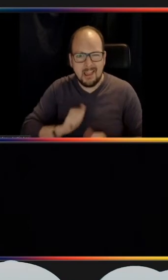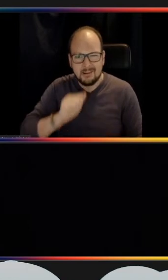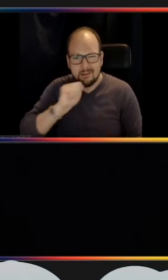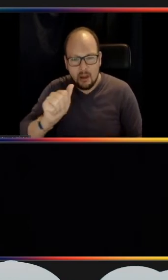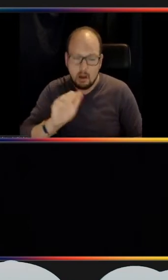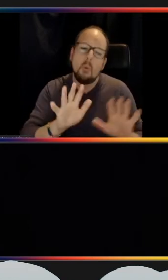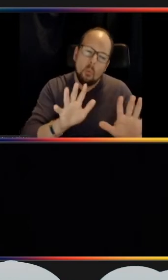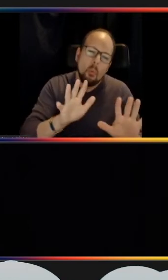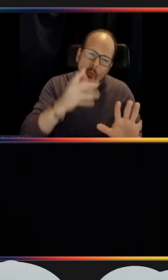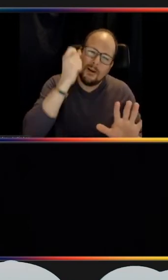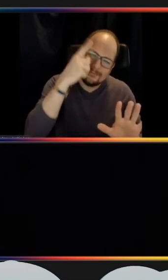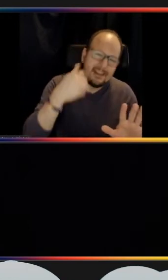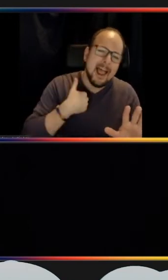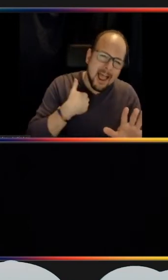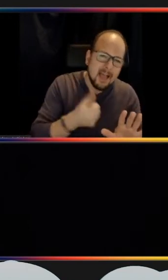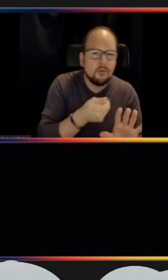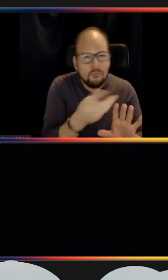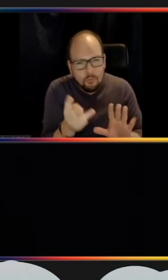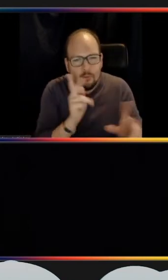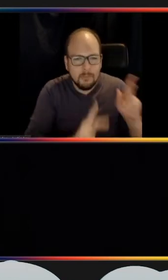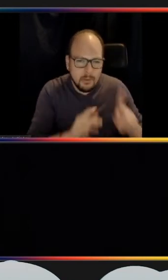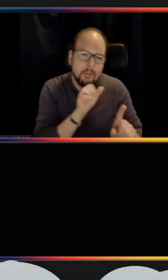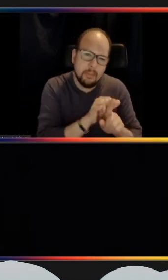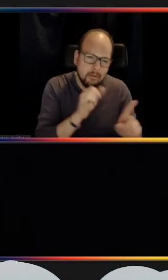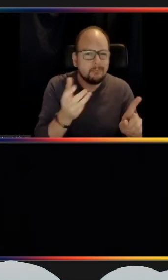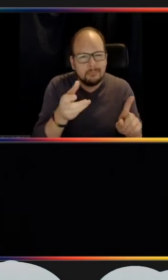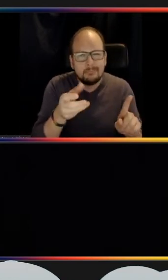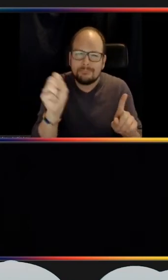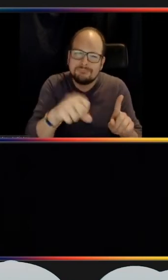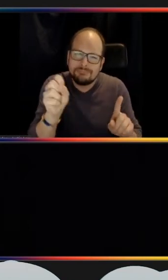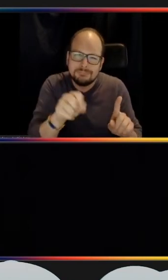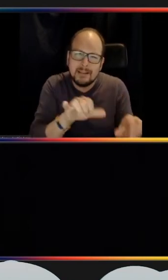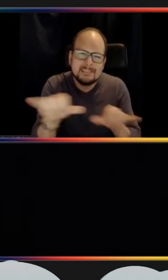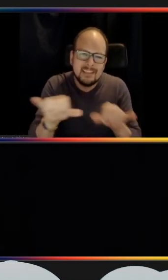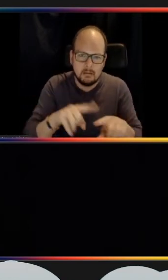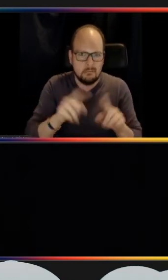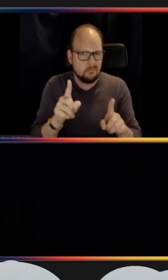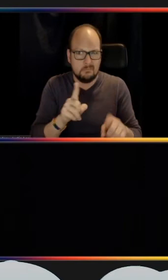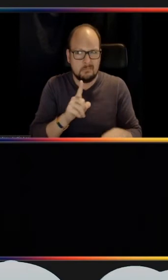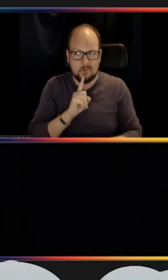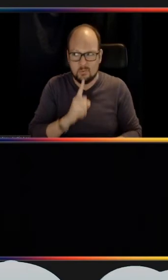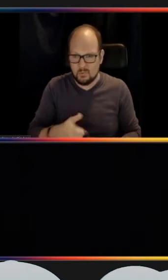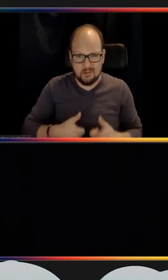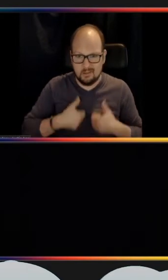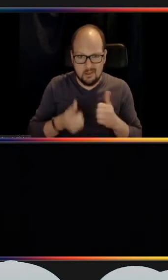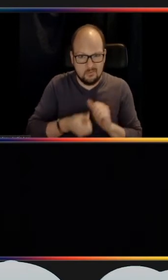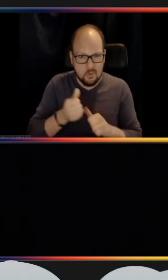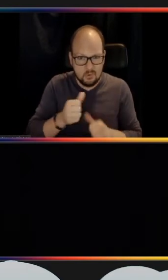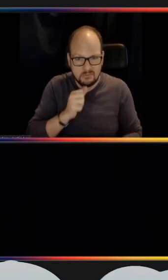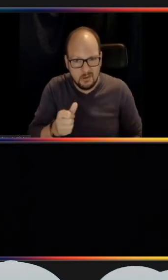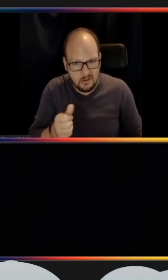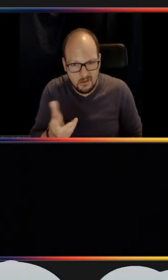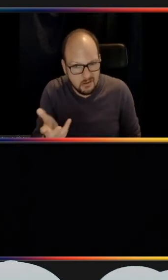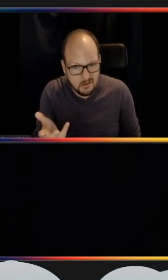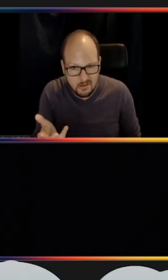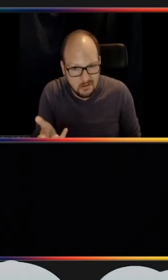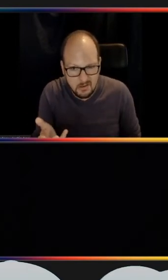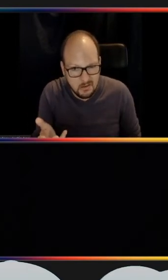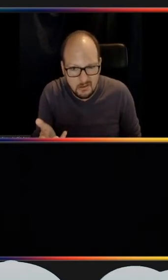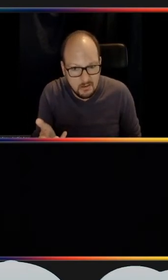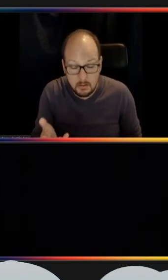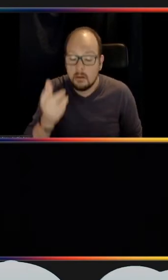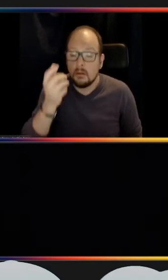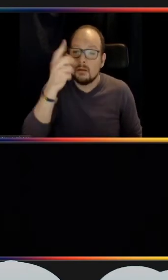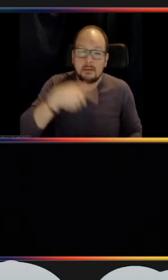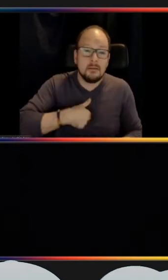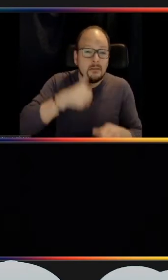16-year-old that is like that, and that's great. But again, we should be able to see all of it. And what's so funny too is I remember when the show